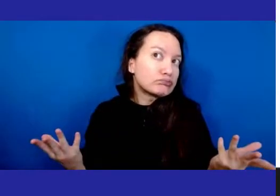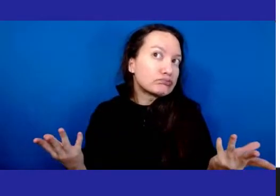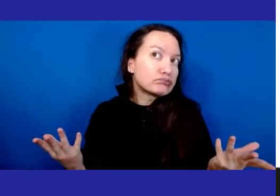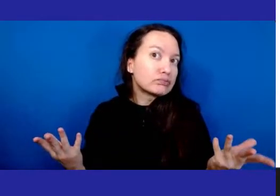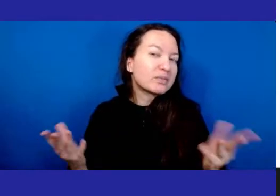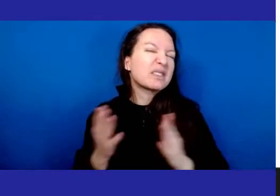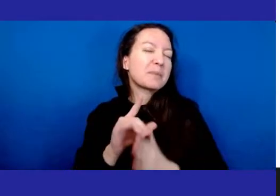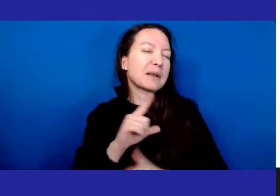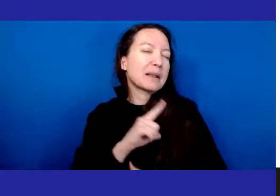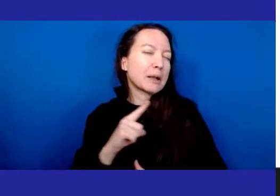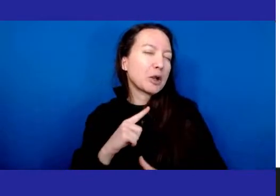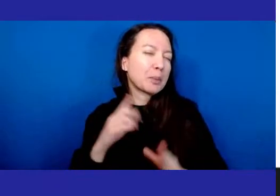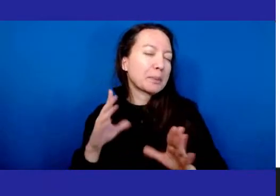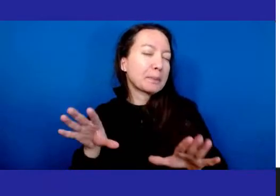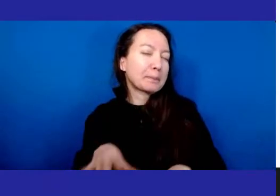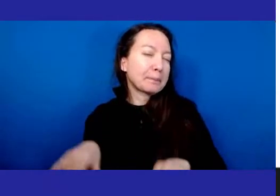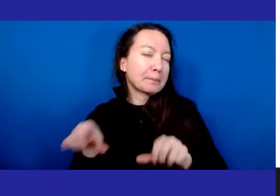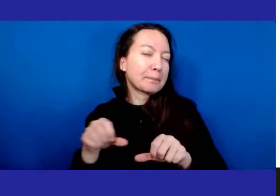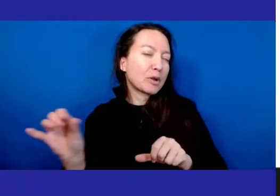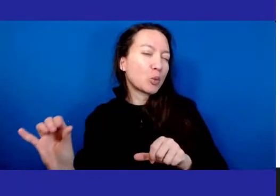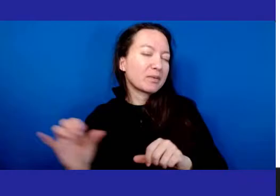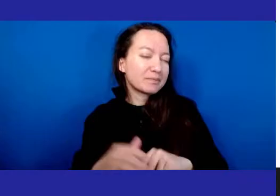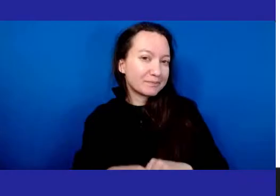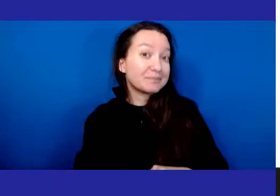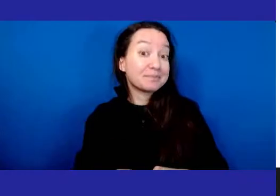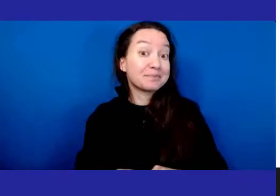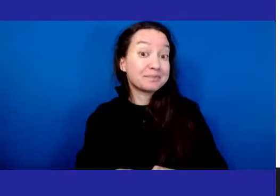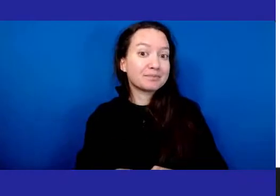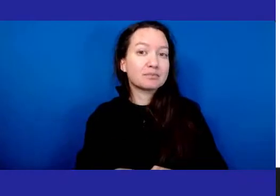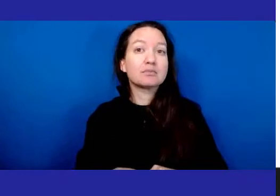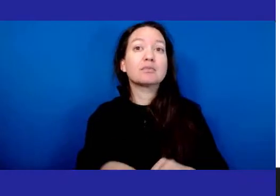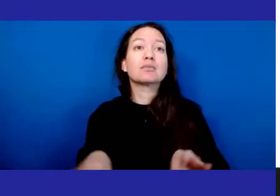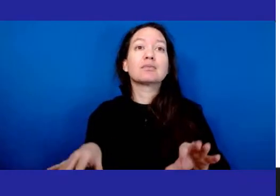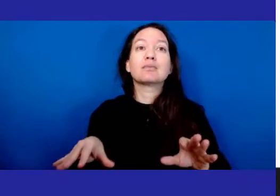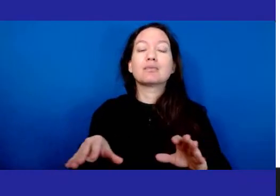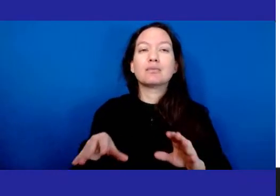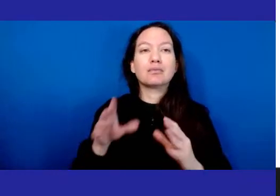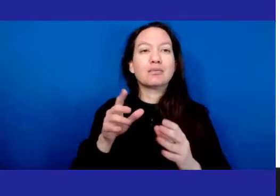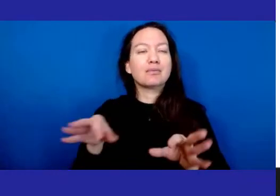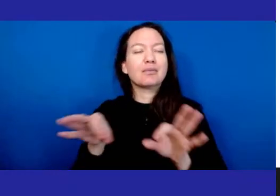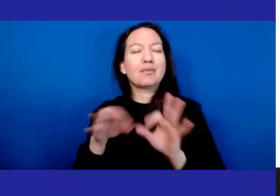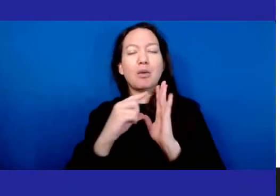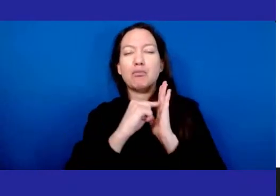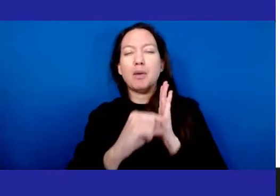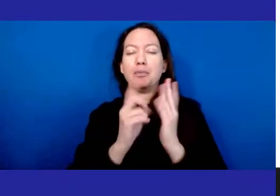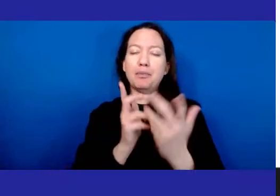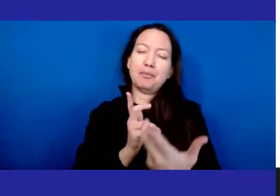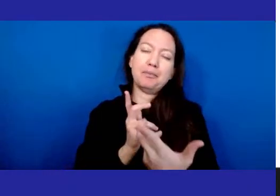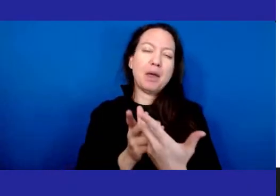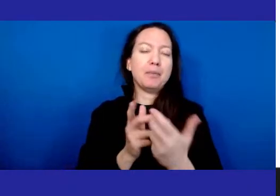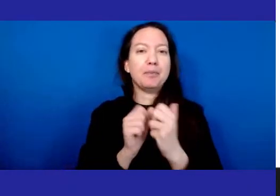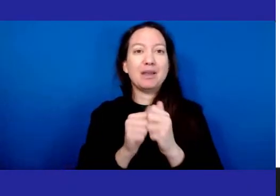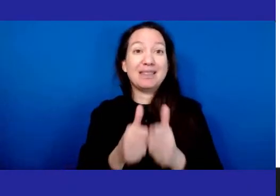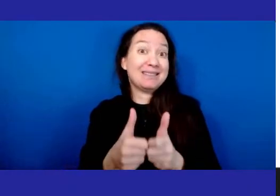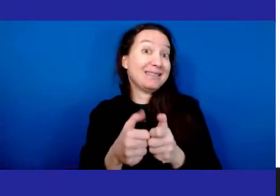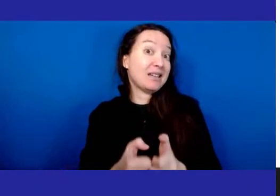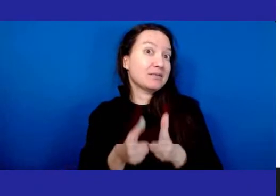would take it on as well and create language that fits the need for people to text.